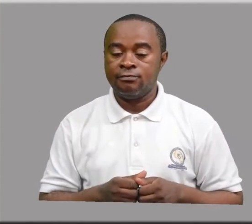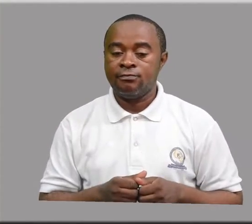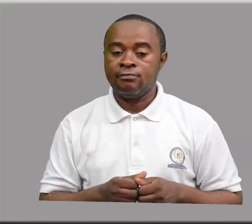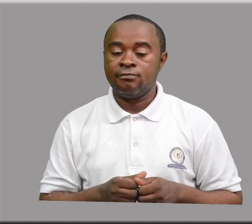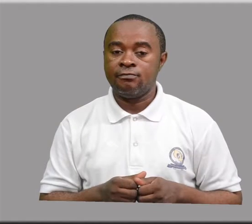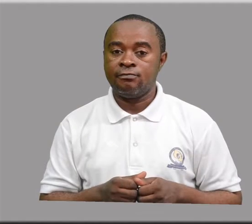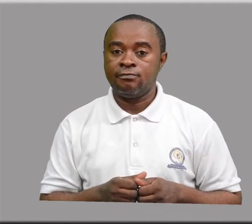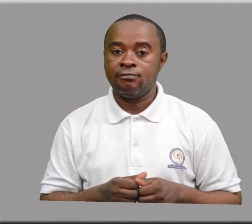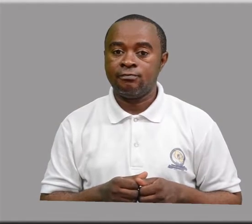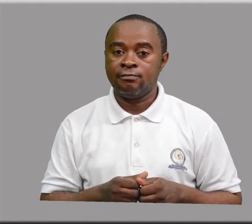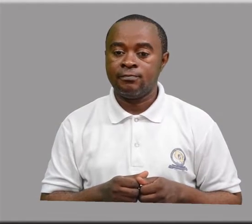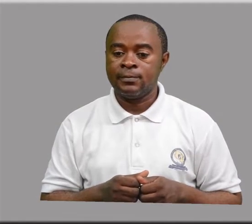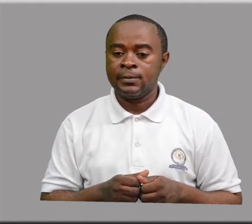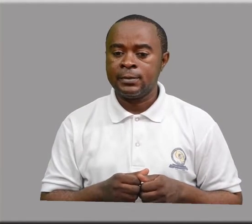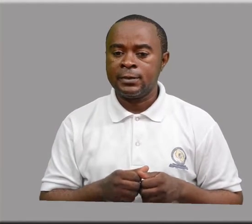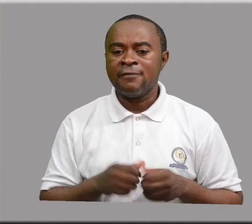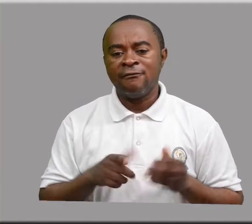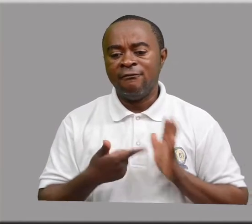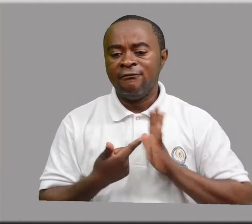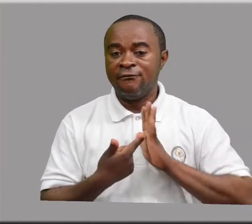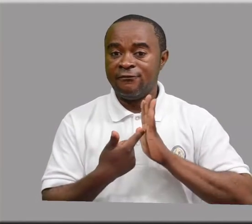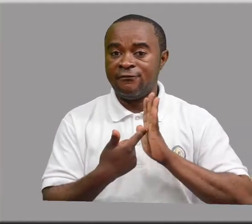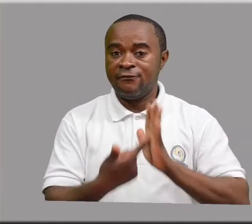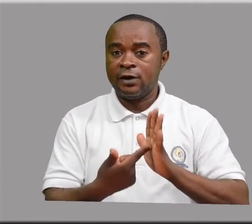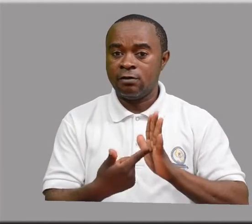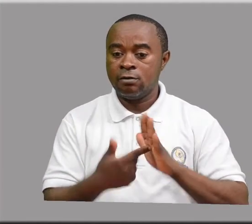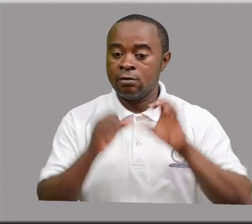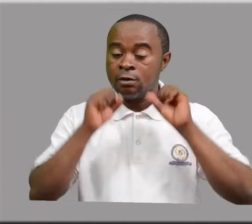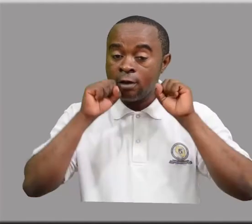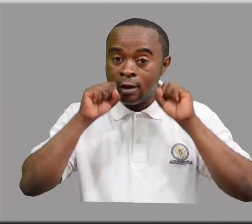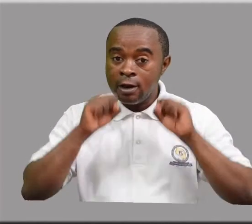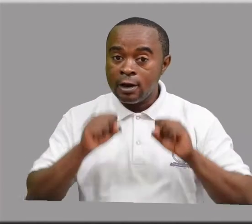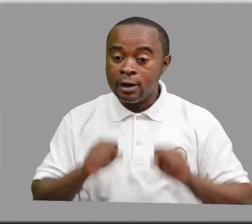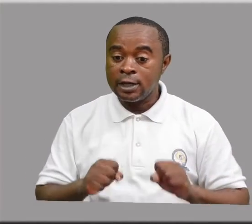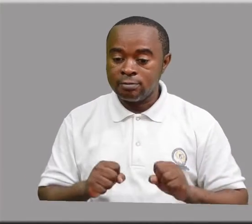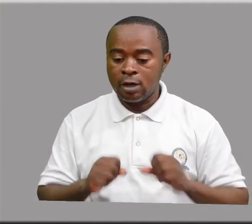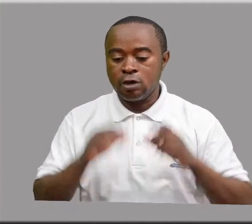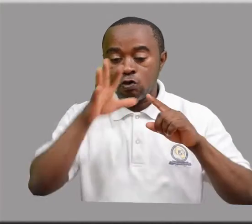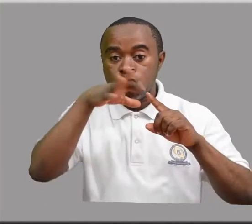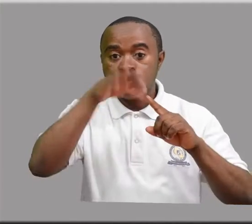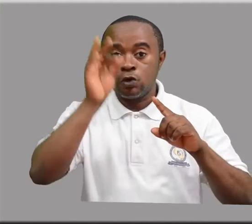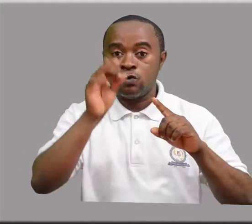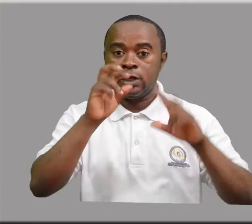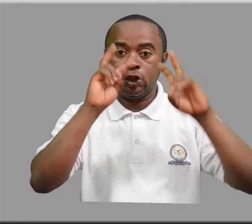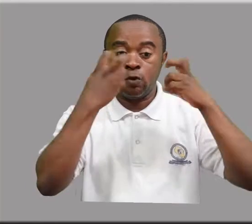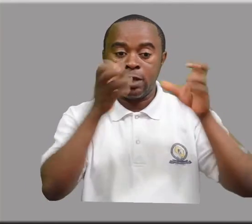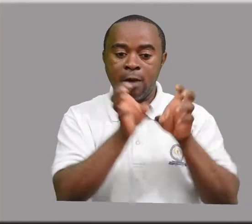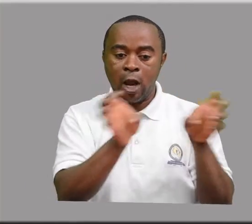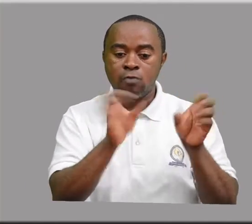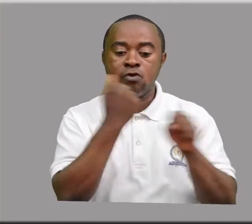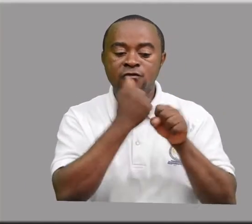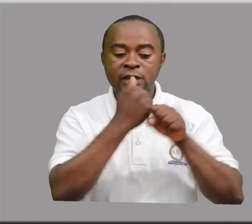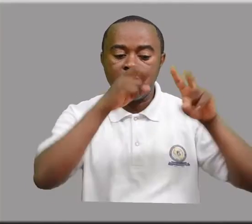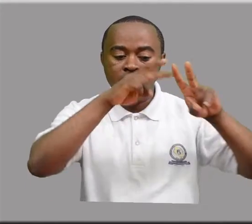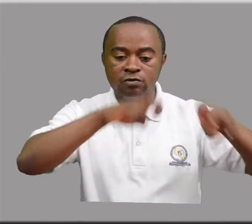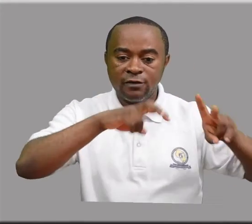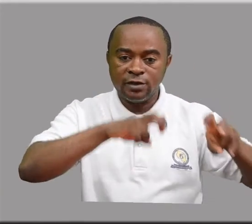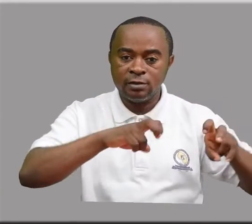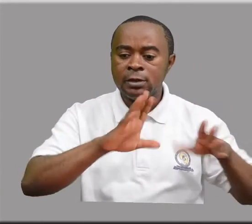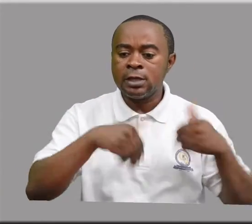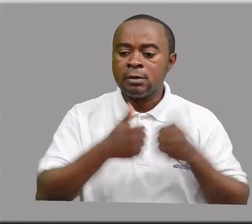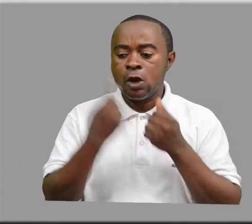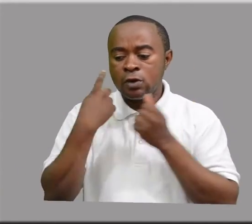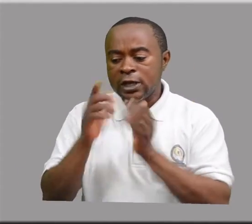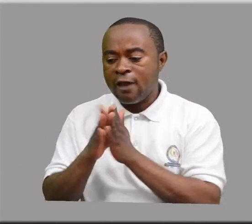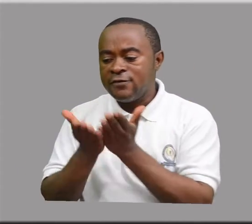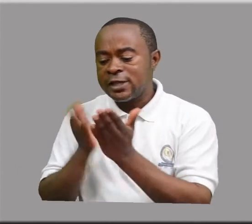you have to try to come up with a researchable topic. And then you go to the